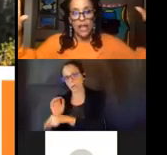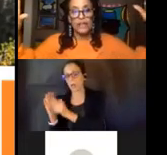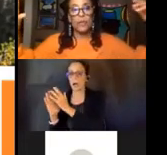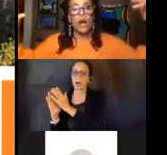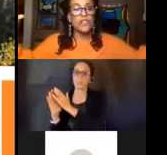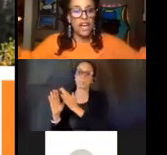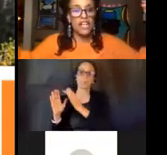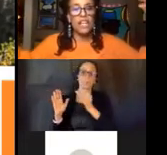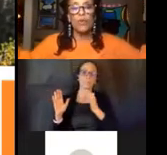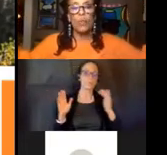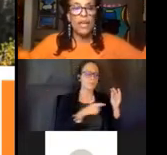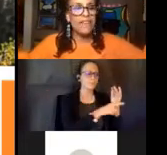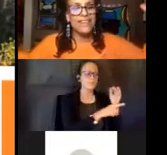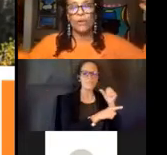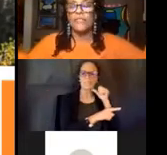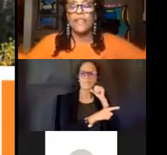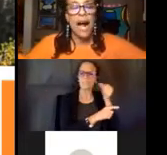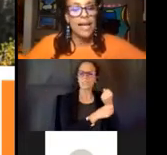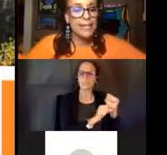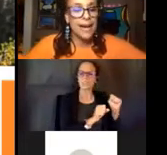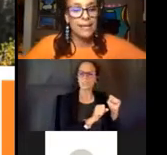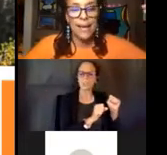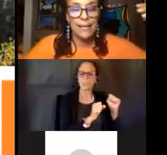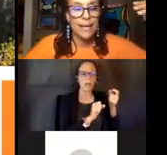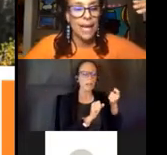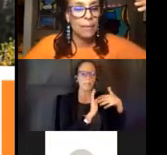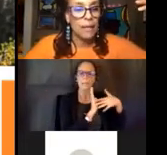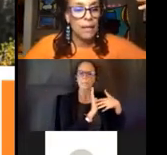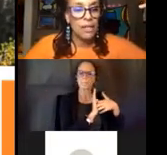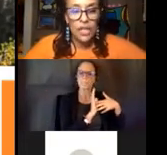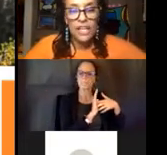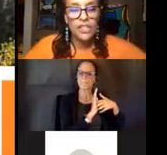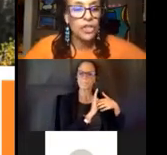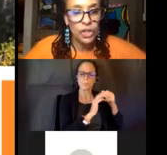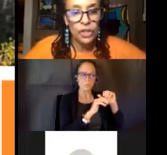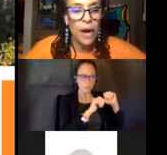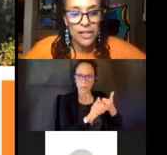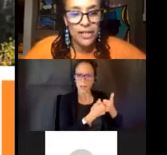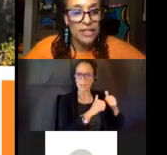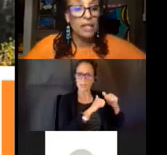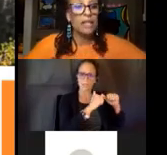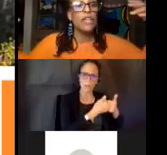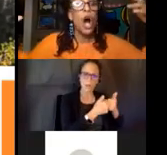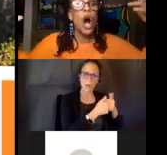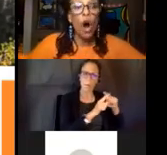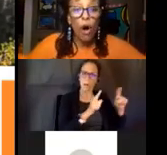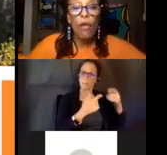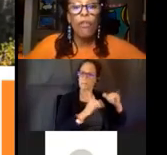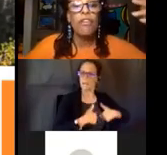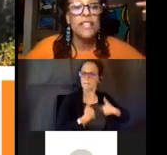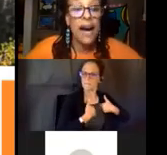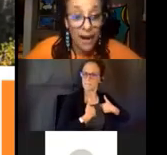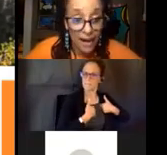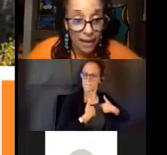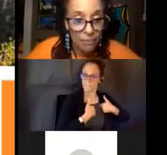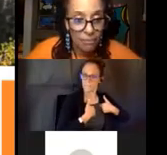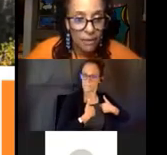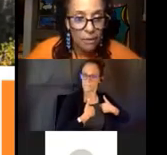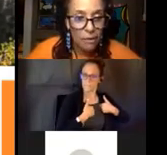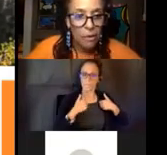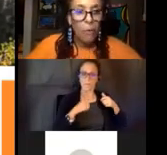challenged, that you are ducking and weaving across a hostile landscape, just like Sojourner Washington Douglas, all the